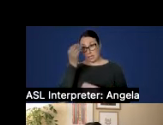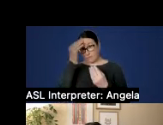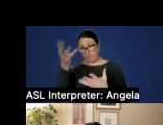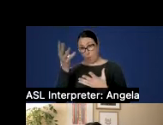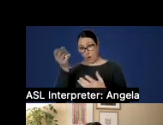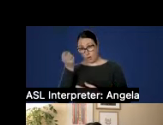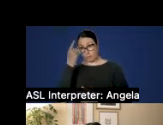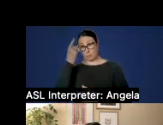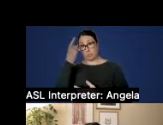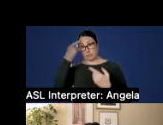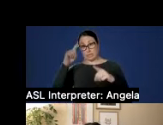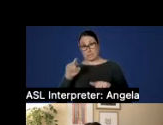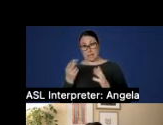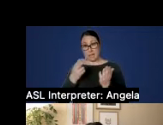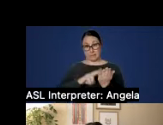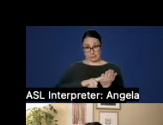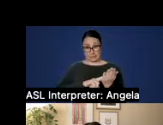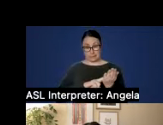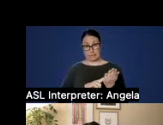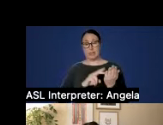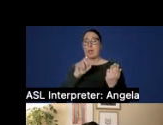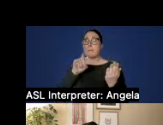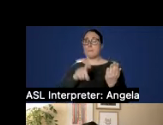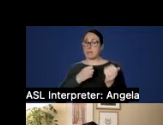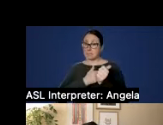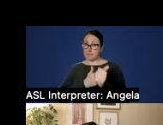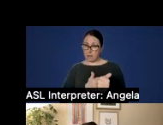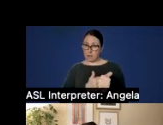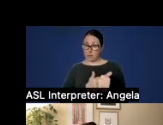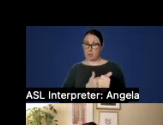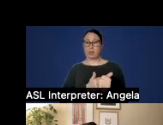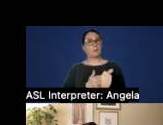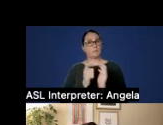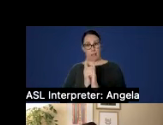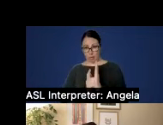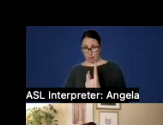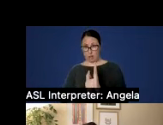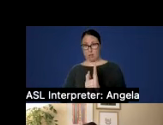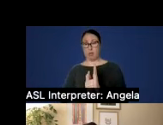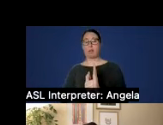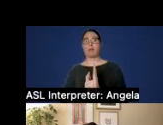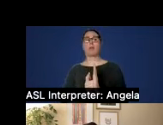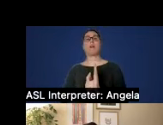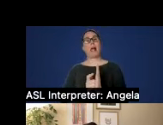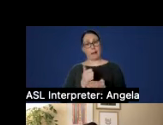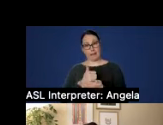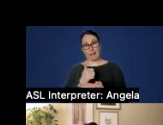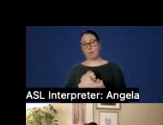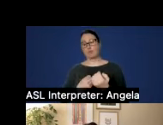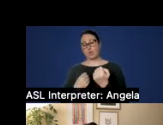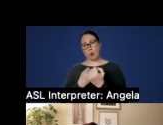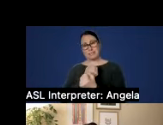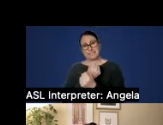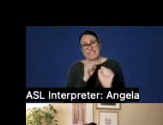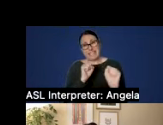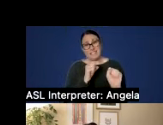and that it must be adhered to by law, and that it does help support safety and a